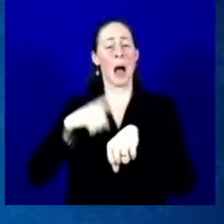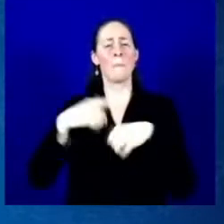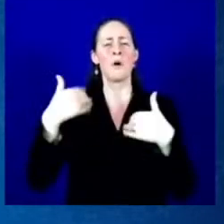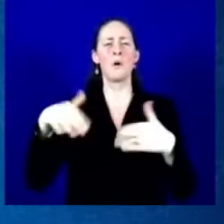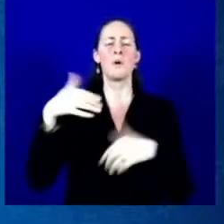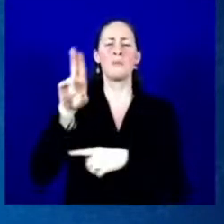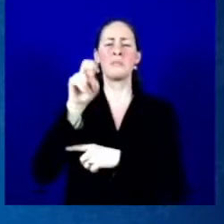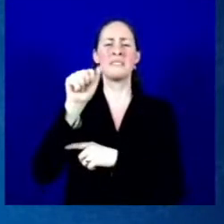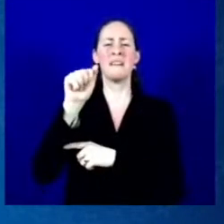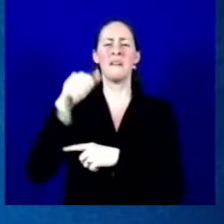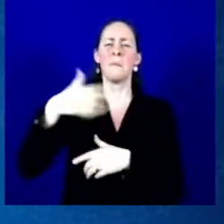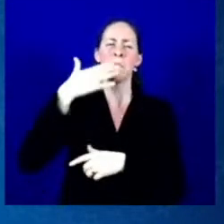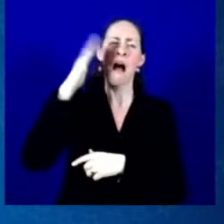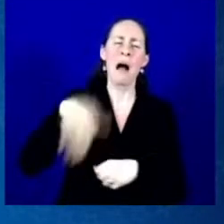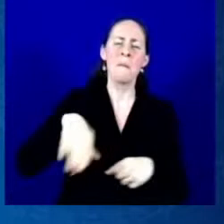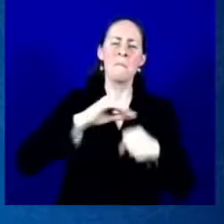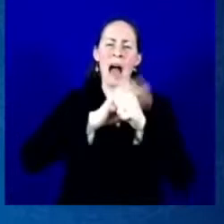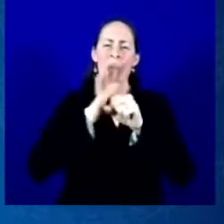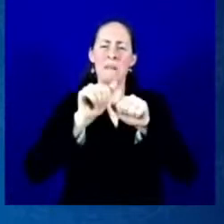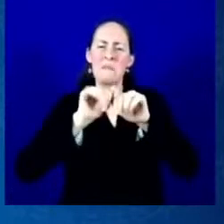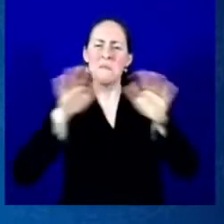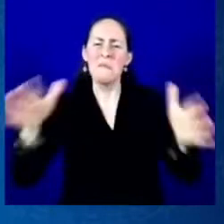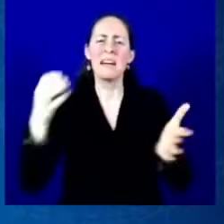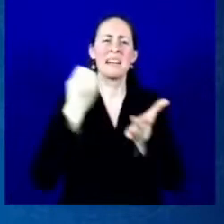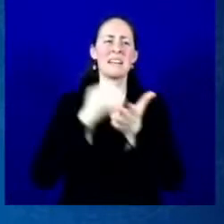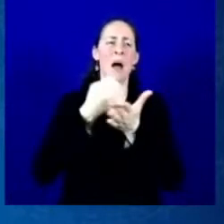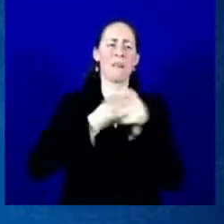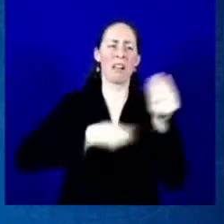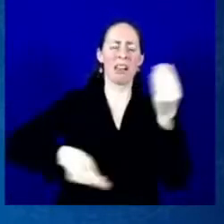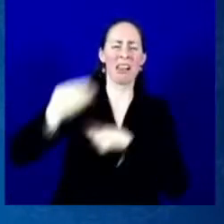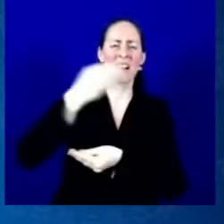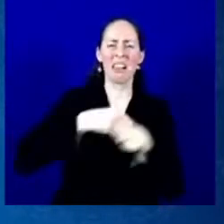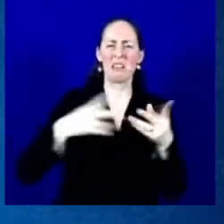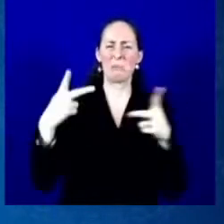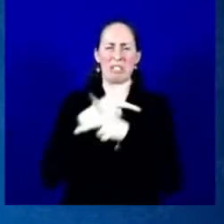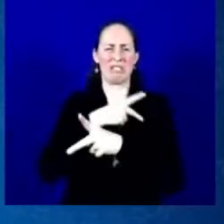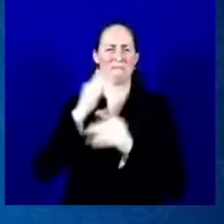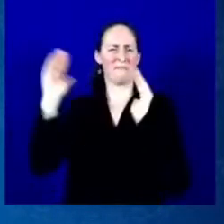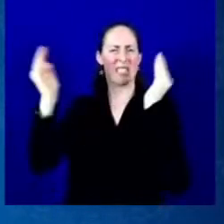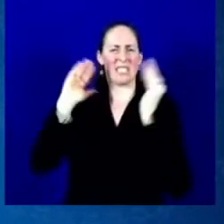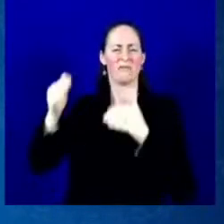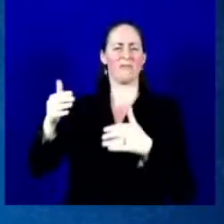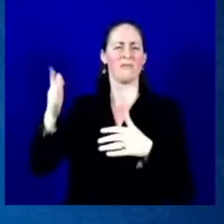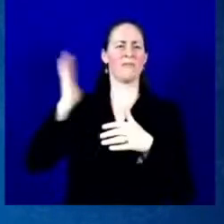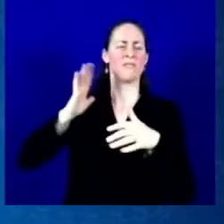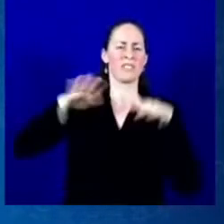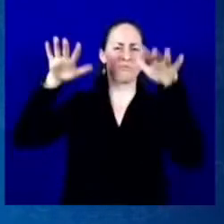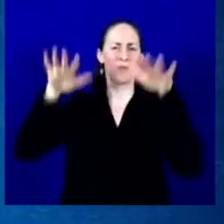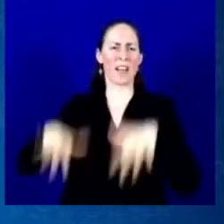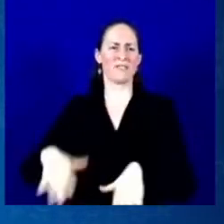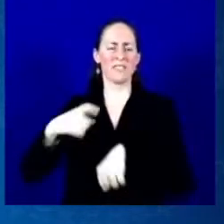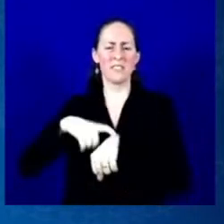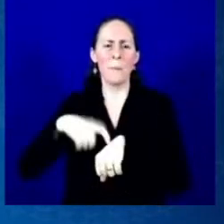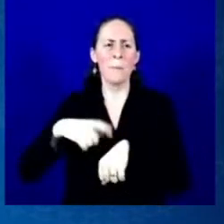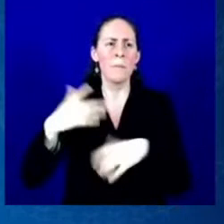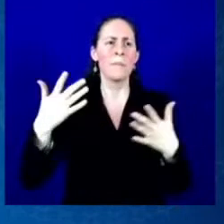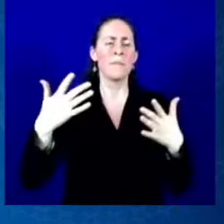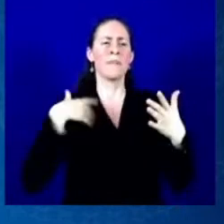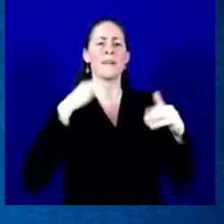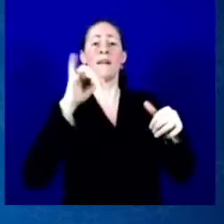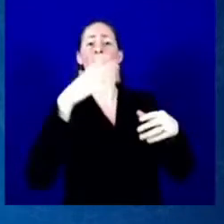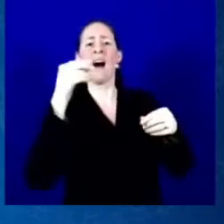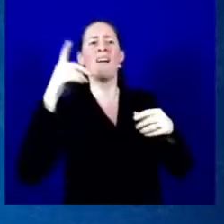crisis since the Great Depression, the worst attack on our democracy since the Civil War.